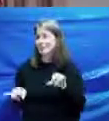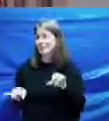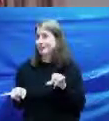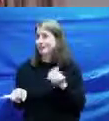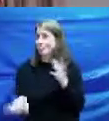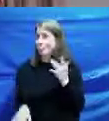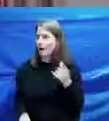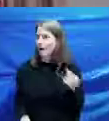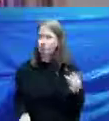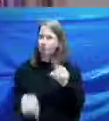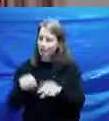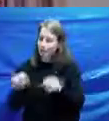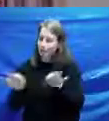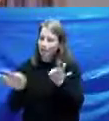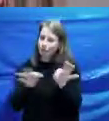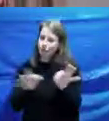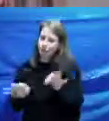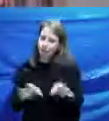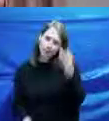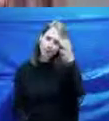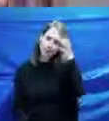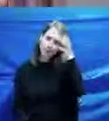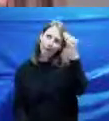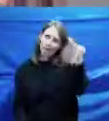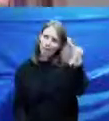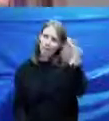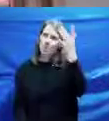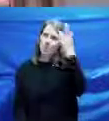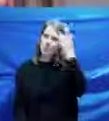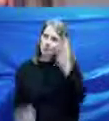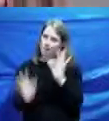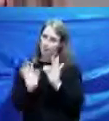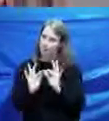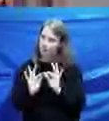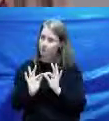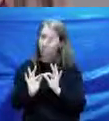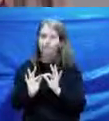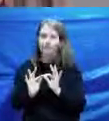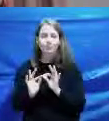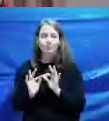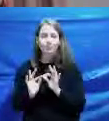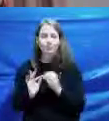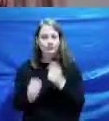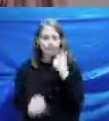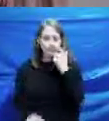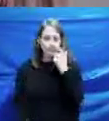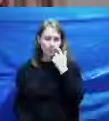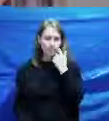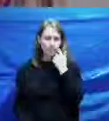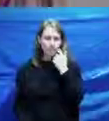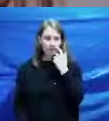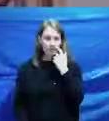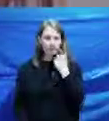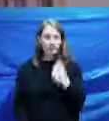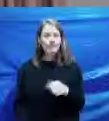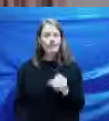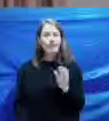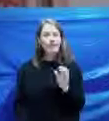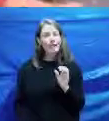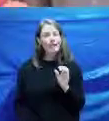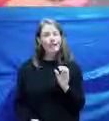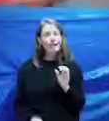wasn't able to describe the concept. And so you saw the cookie plate example that was shown. And so that is